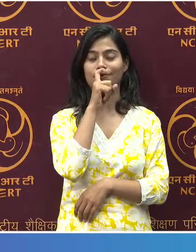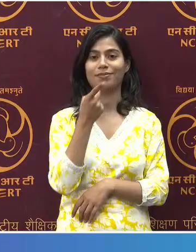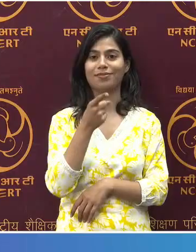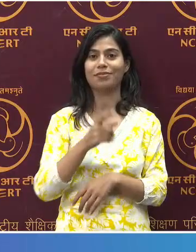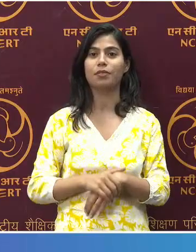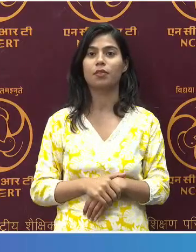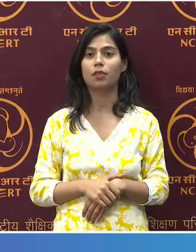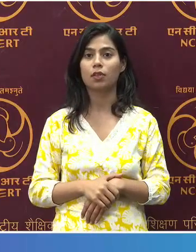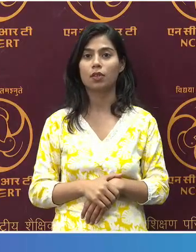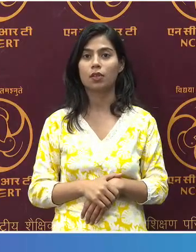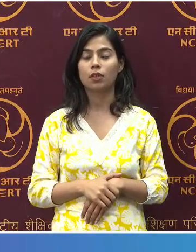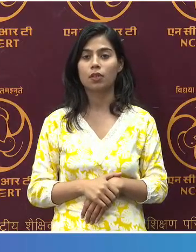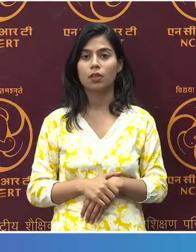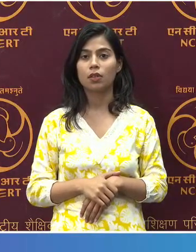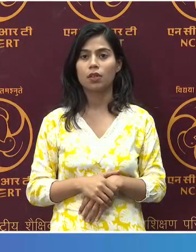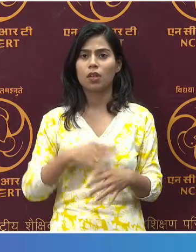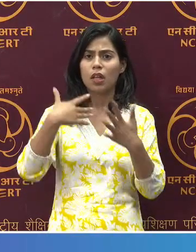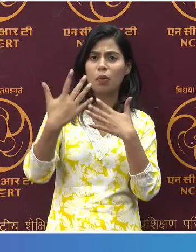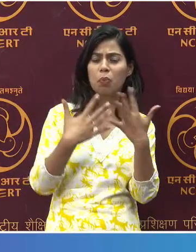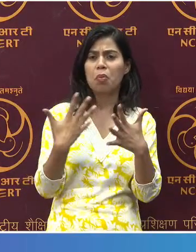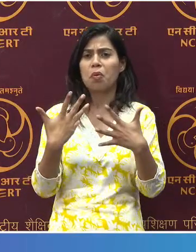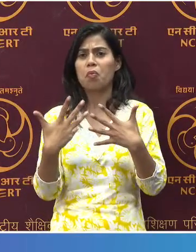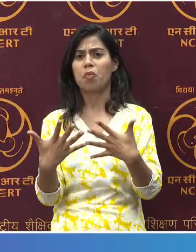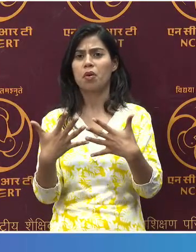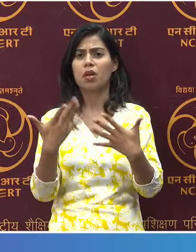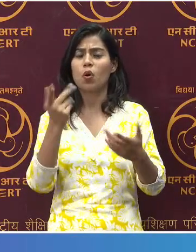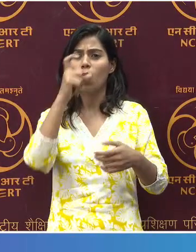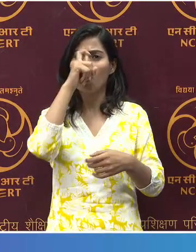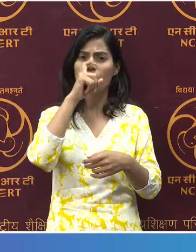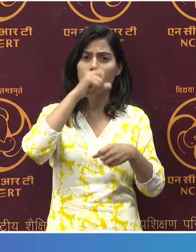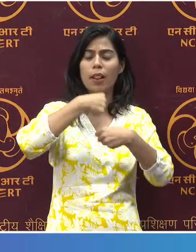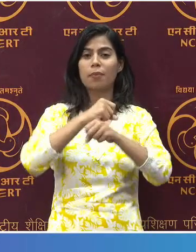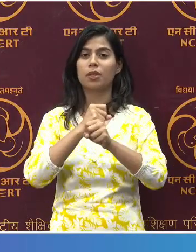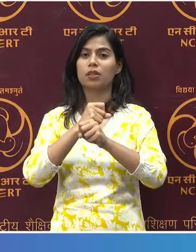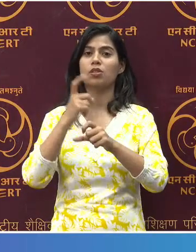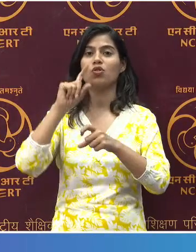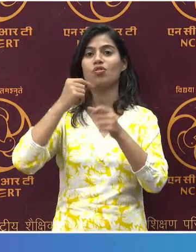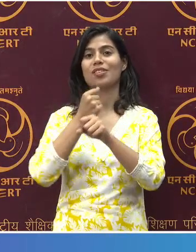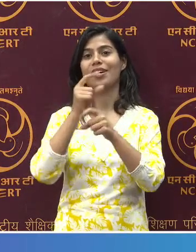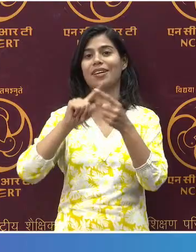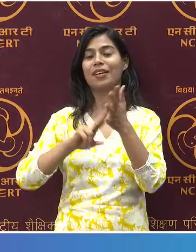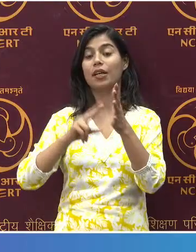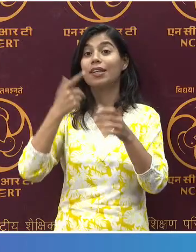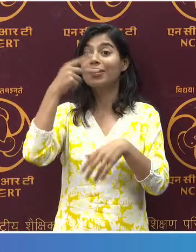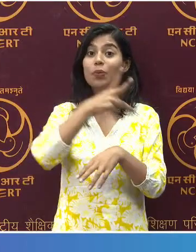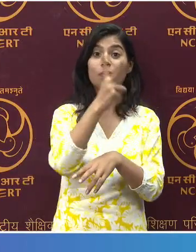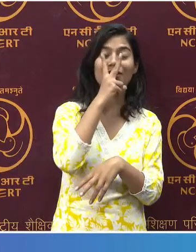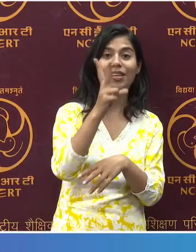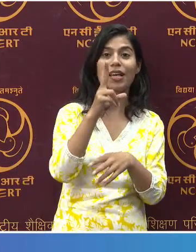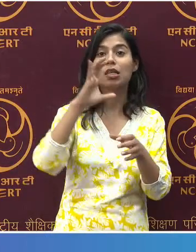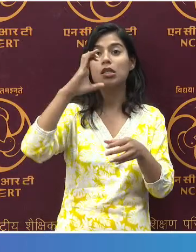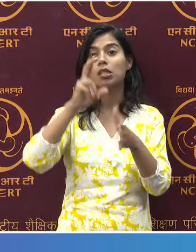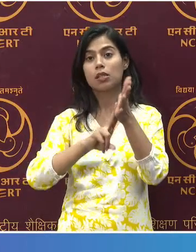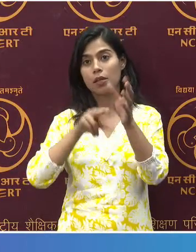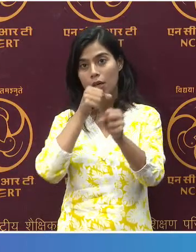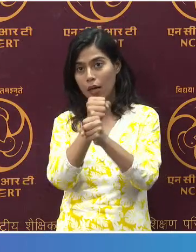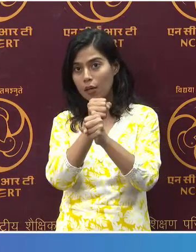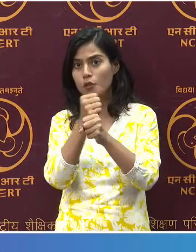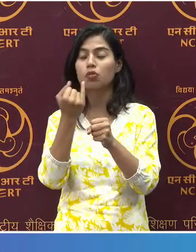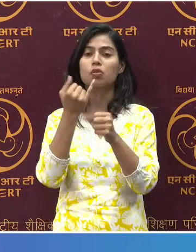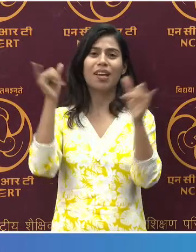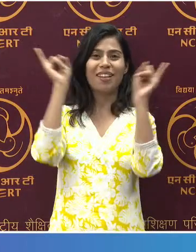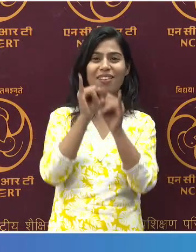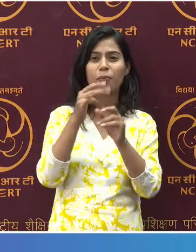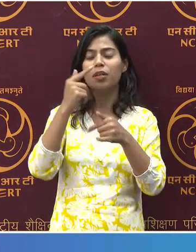and Okay. no pollutant, any kind of pollutant is being generated. there. Okay. That's why the CNG gas or the gas which is used in domestic purpose is